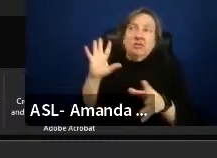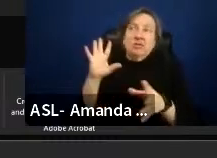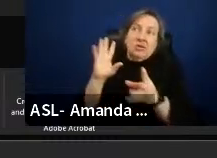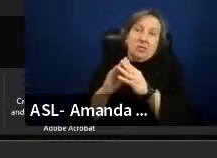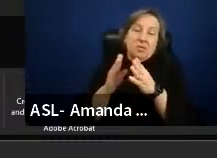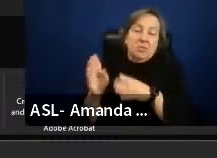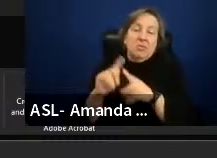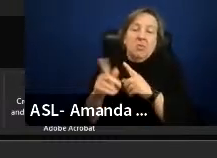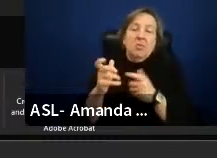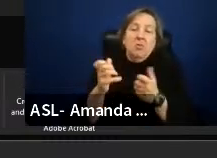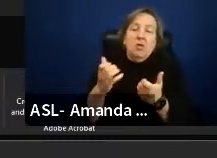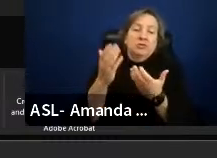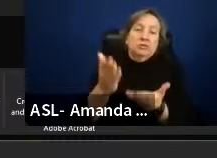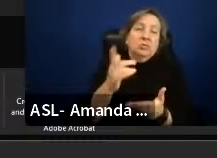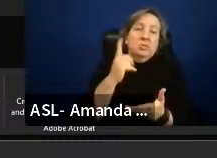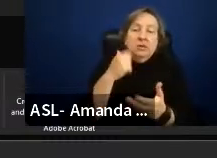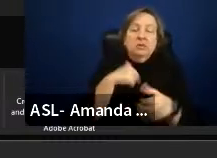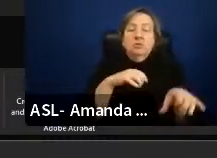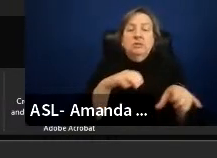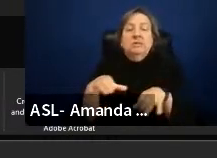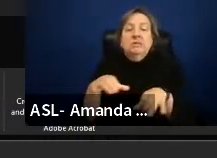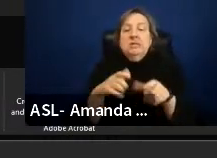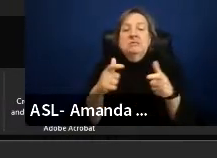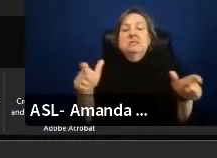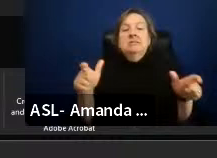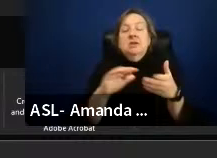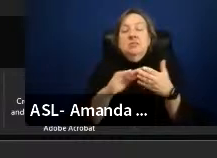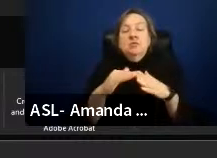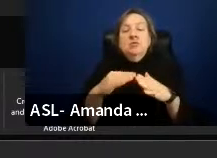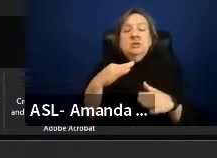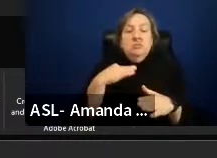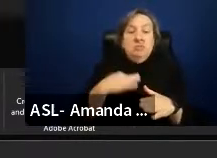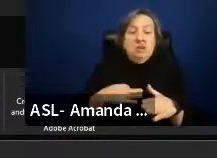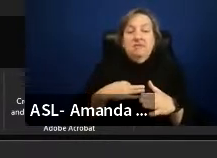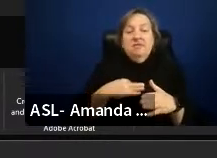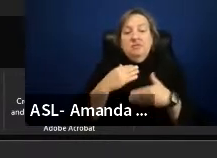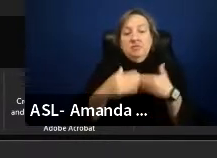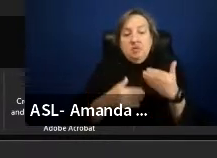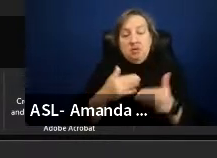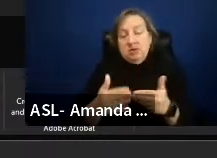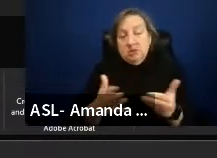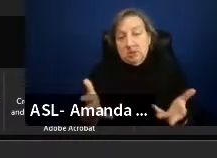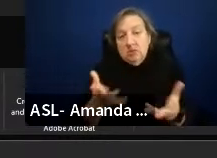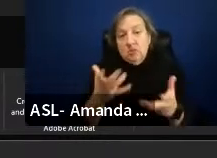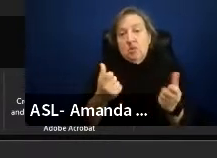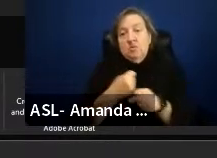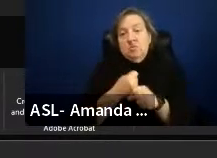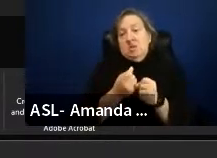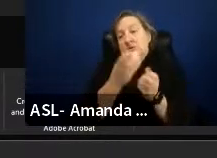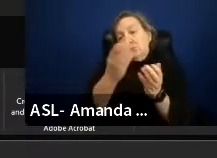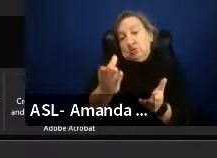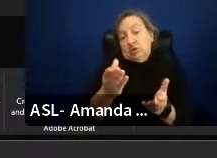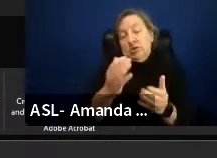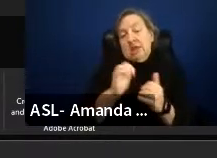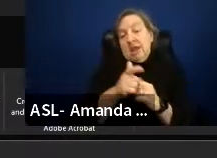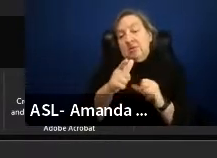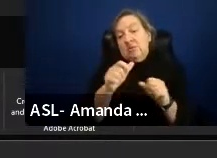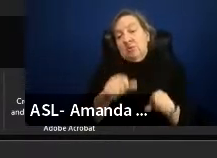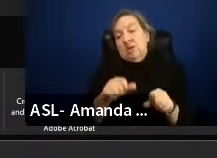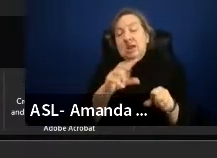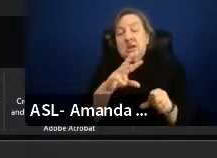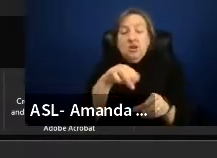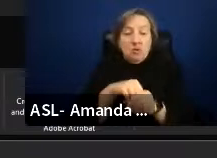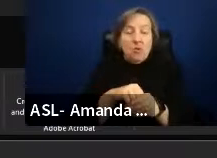some suggestions because we've done a massive community benefits process. We want to make some suggestions for how you can